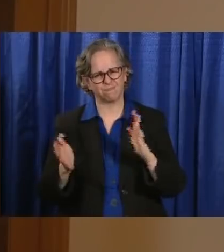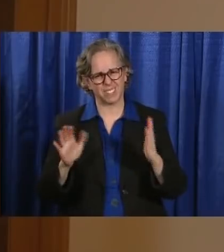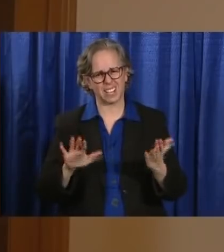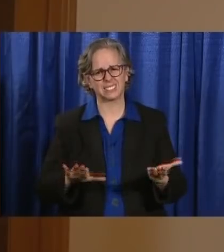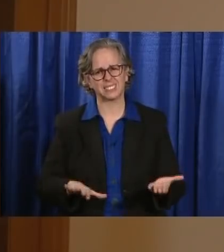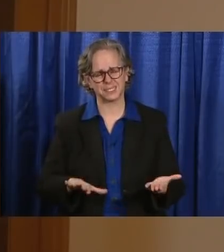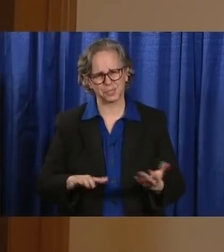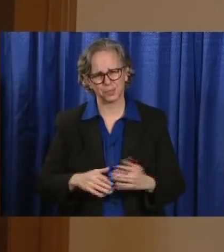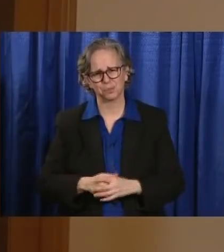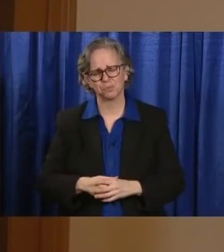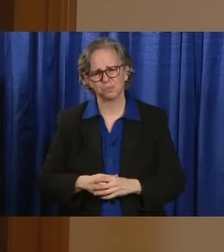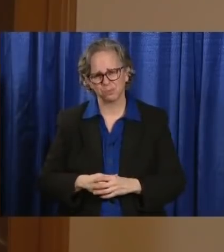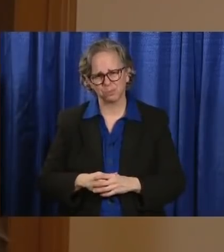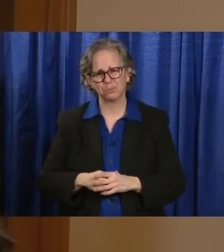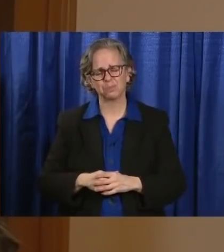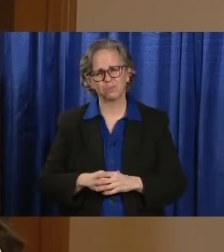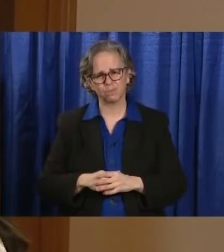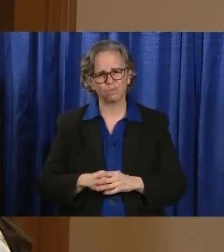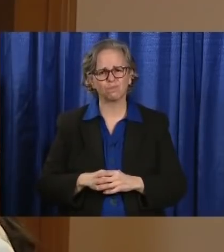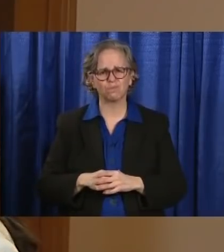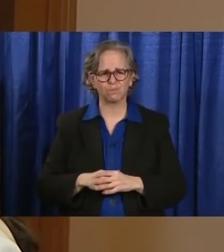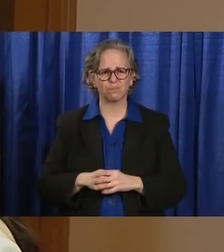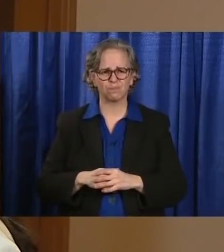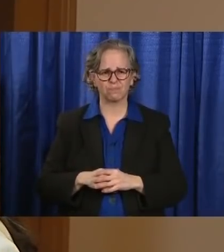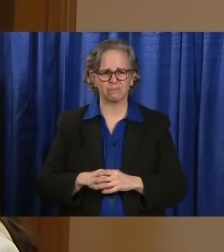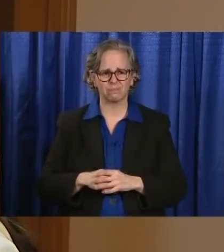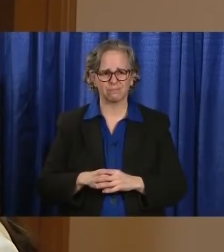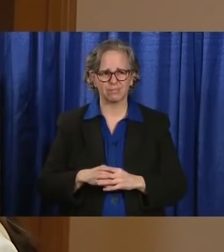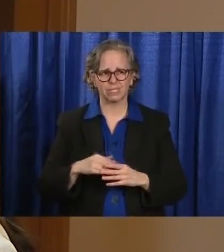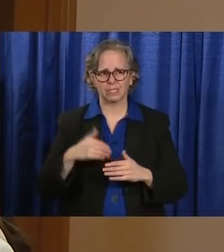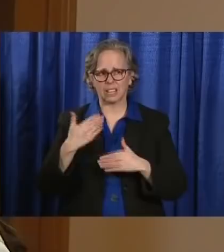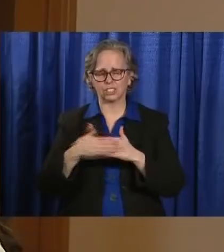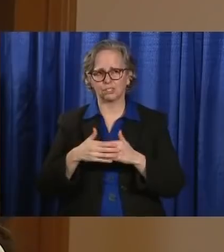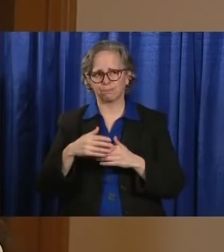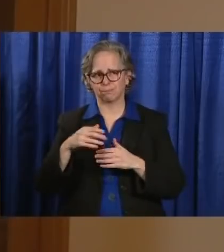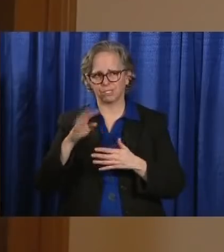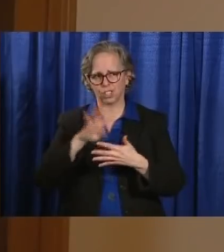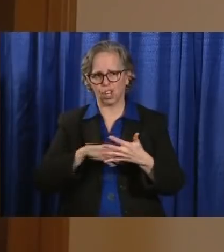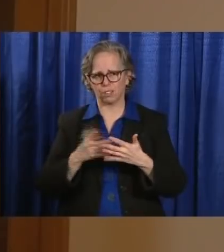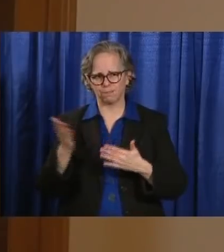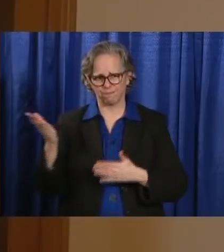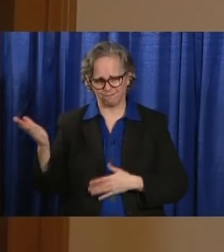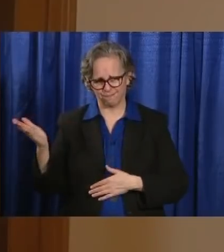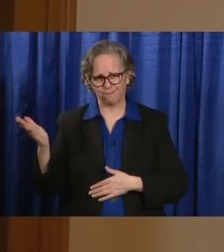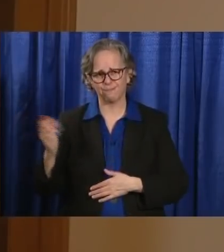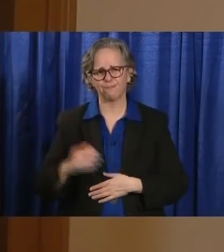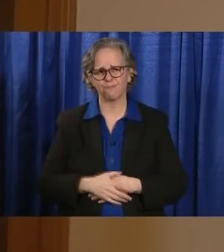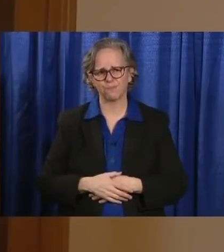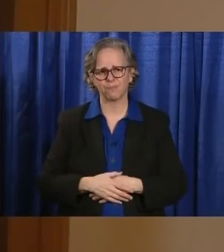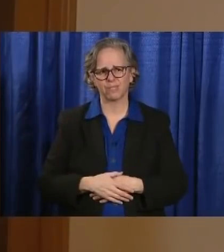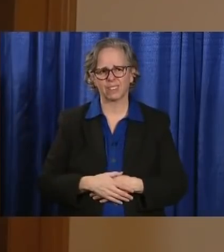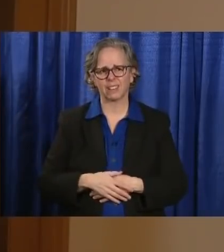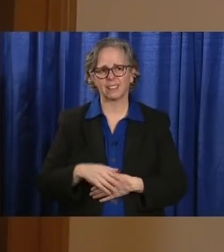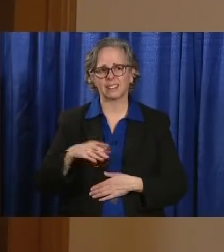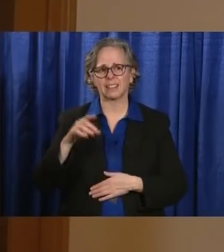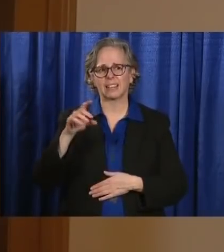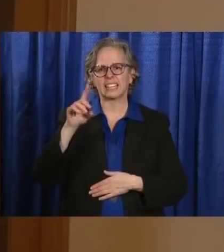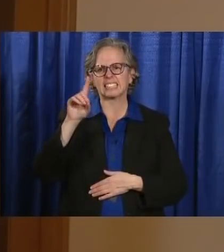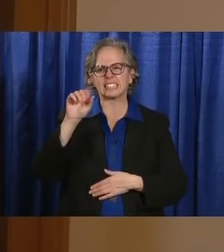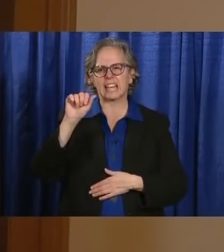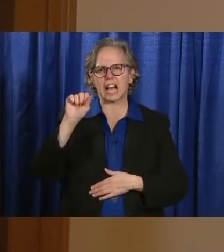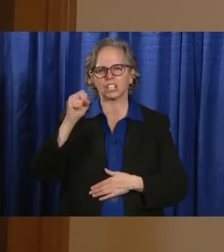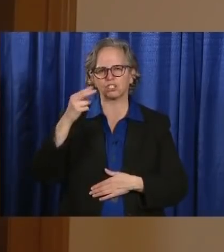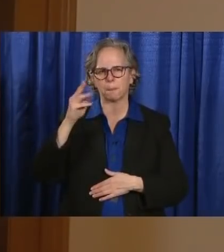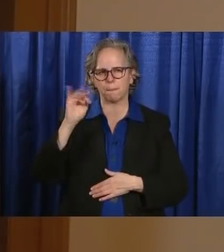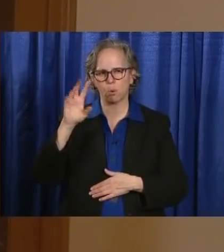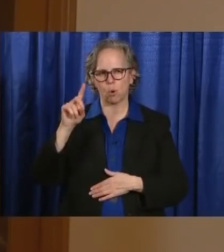Ohio. I'd like to go to the next page and just show you again our dashboard. It has those age ranges, again, about